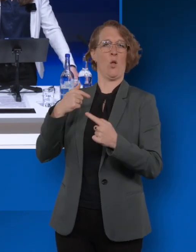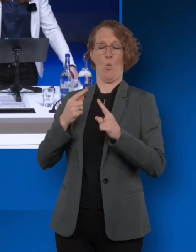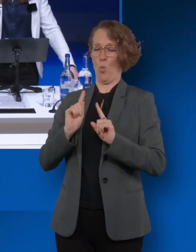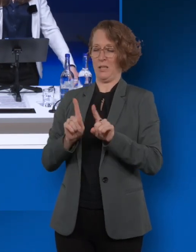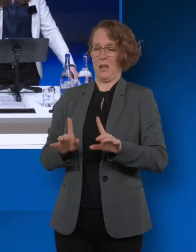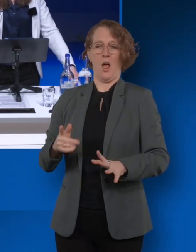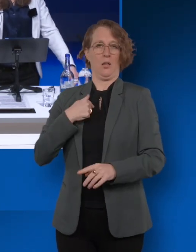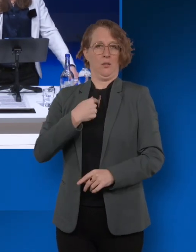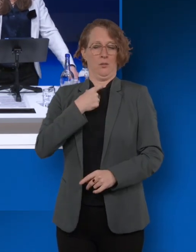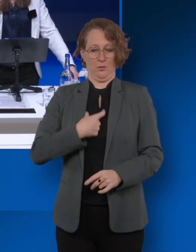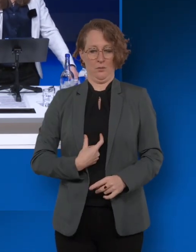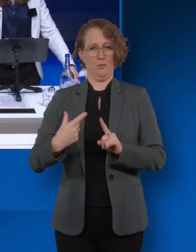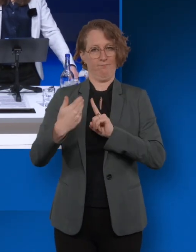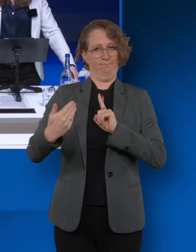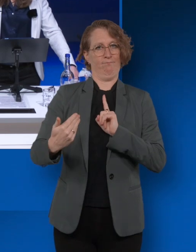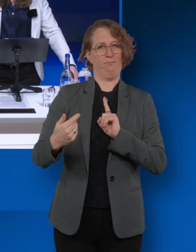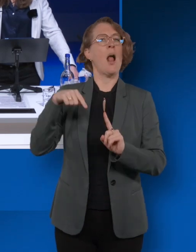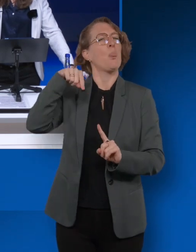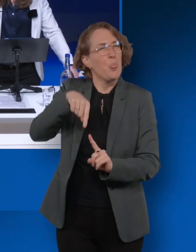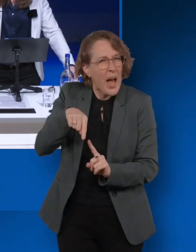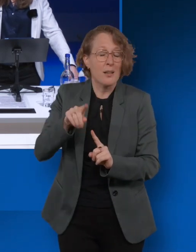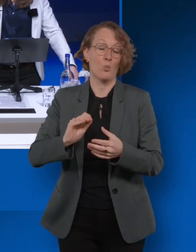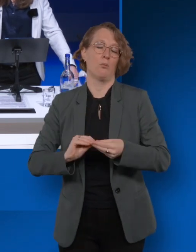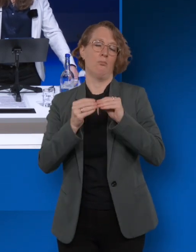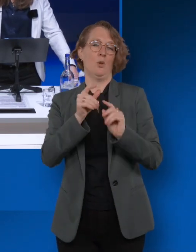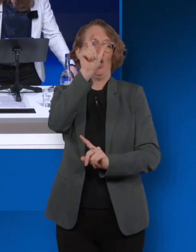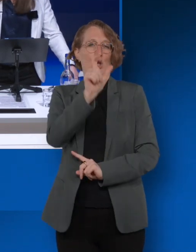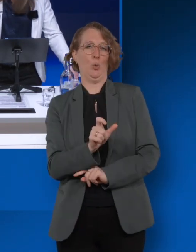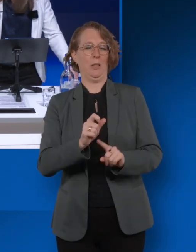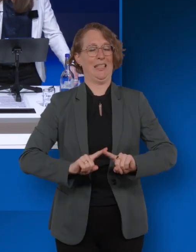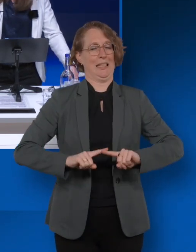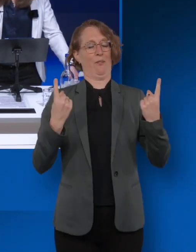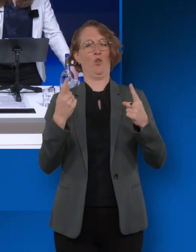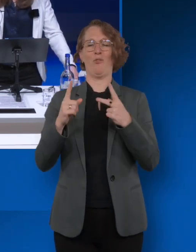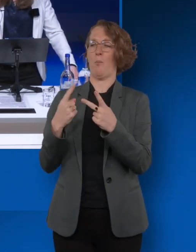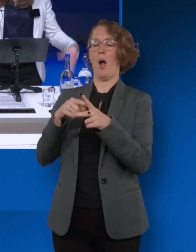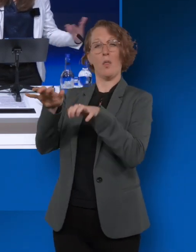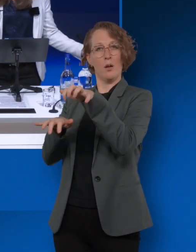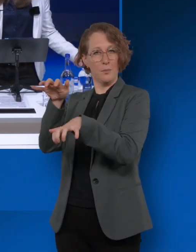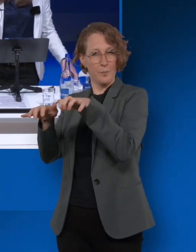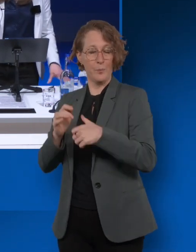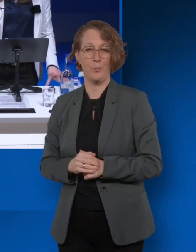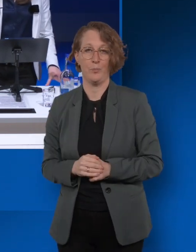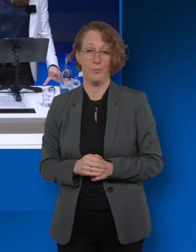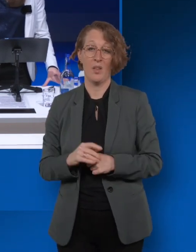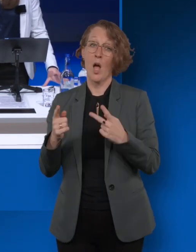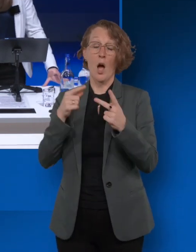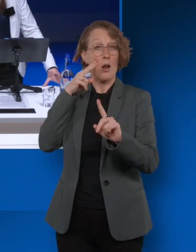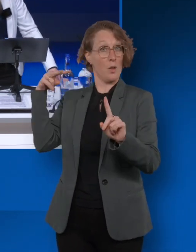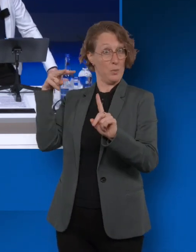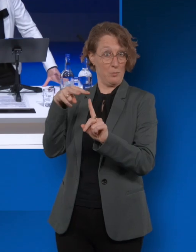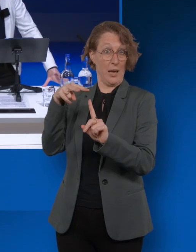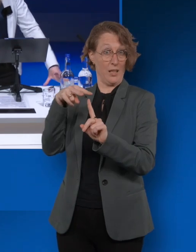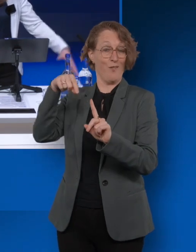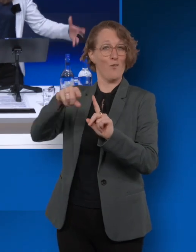And it seems that that makes us unique amongst all other creatures. So another perspective